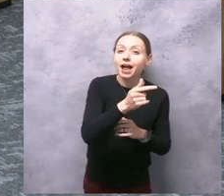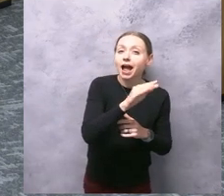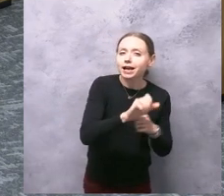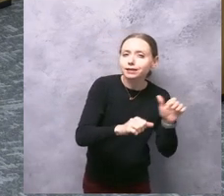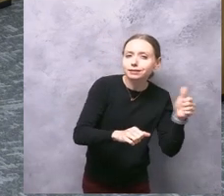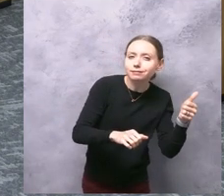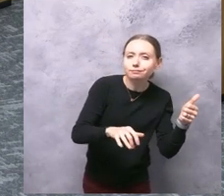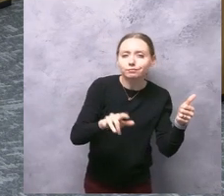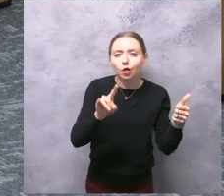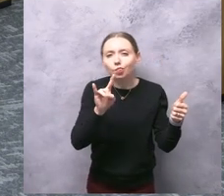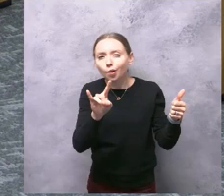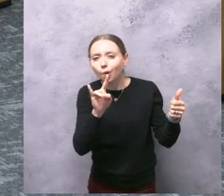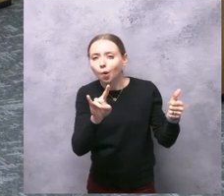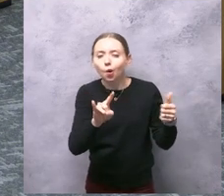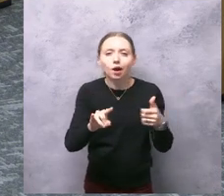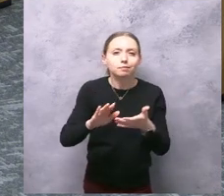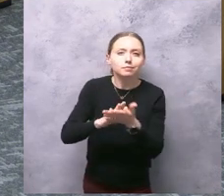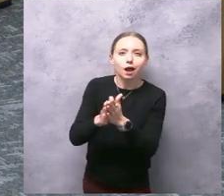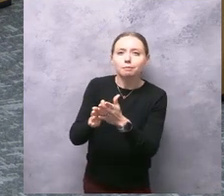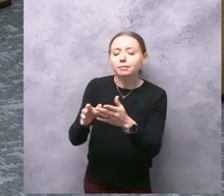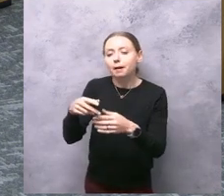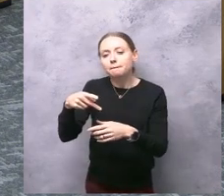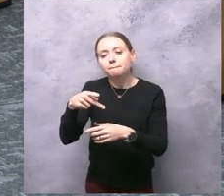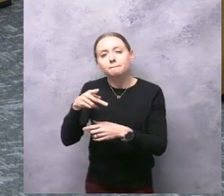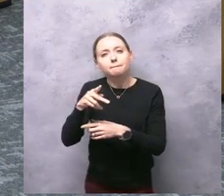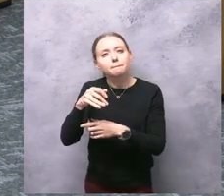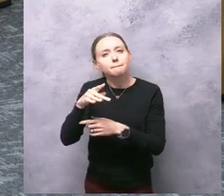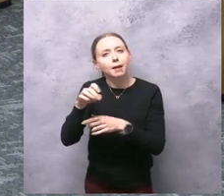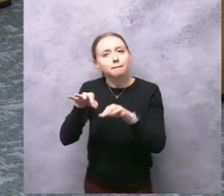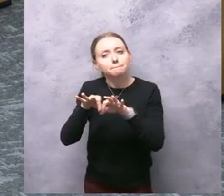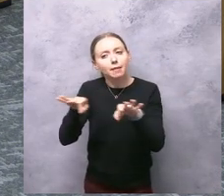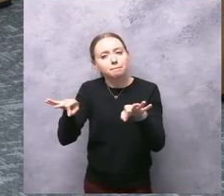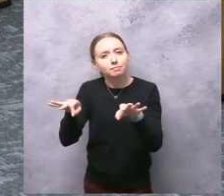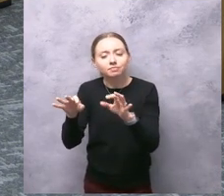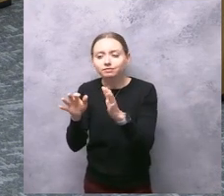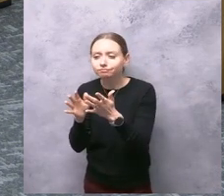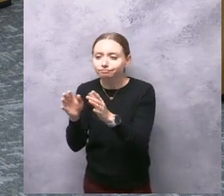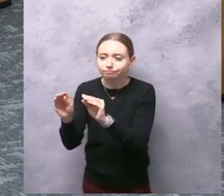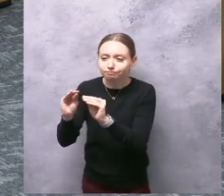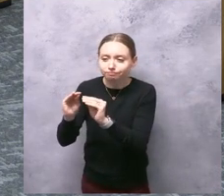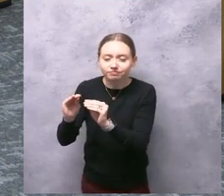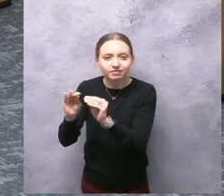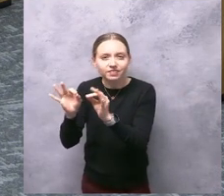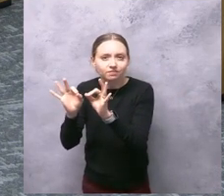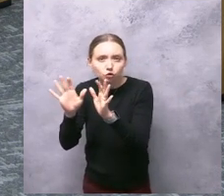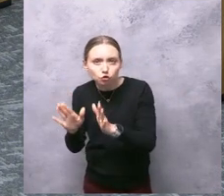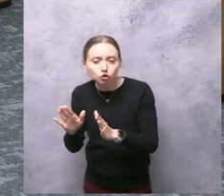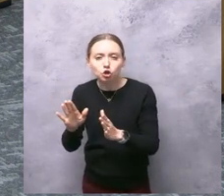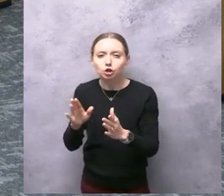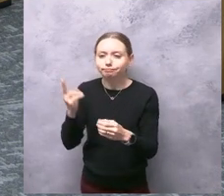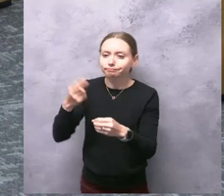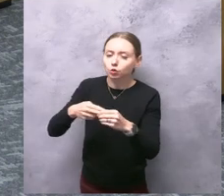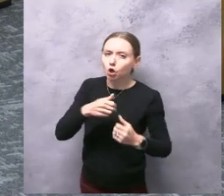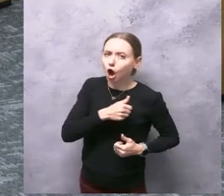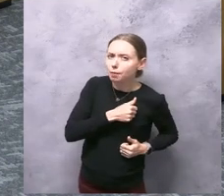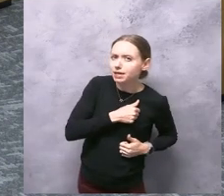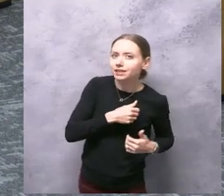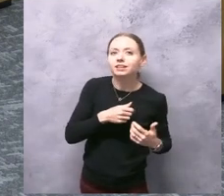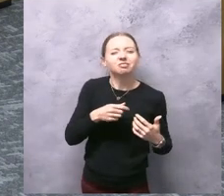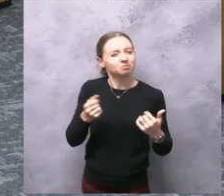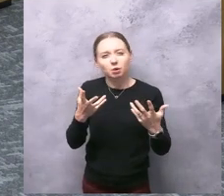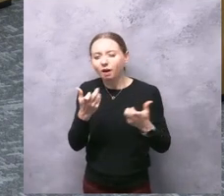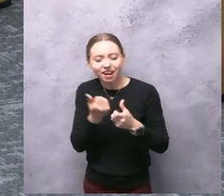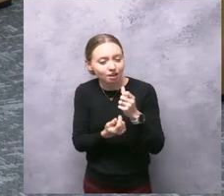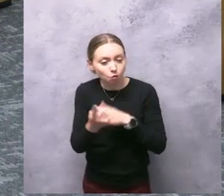salon, and become a Marine or enlist in the Army. Just having a goal for everyone and something